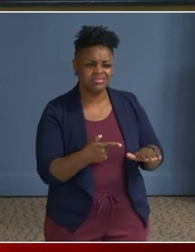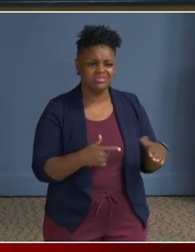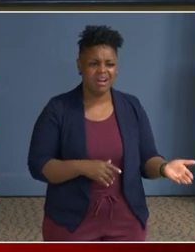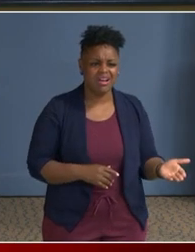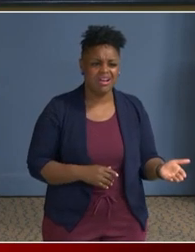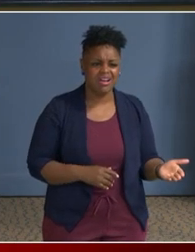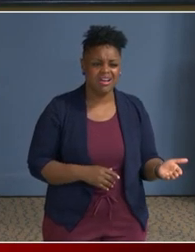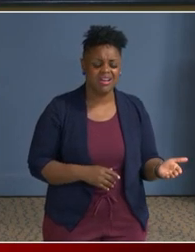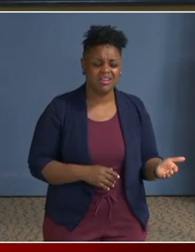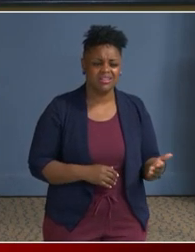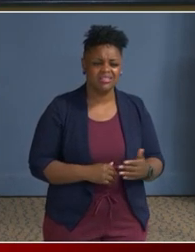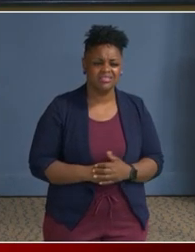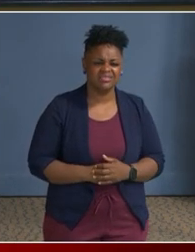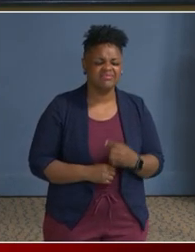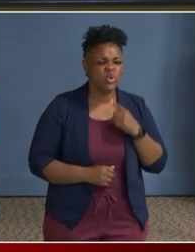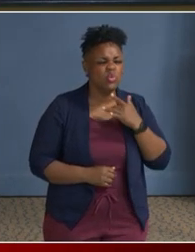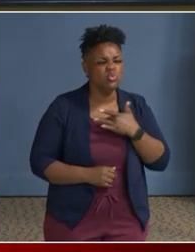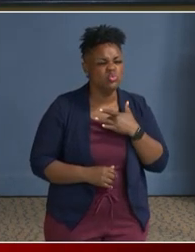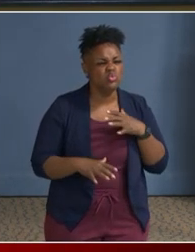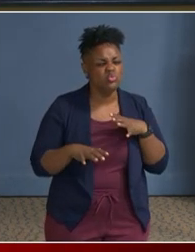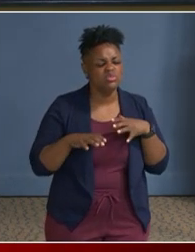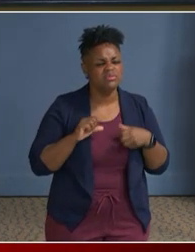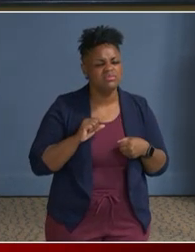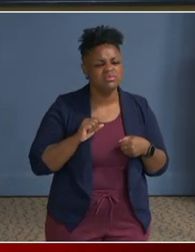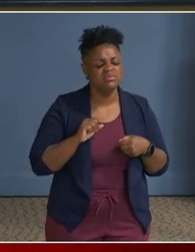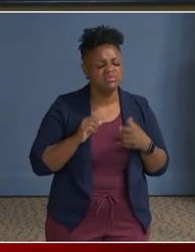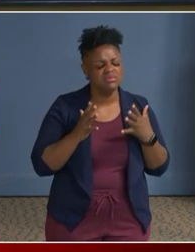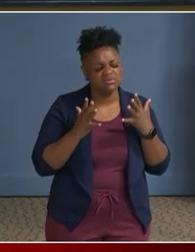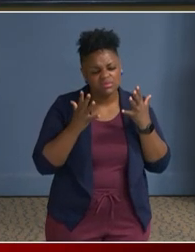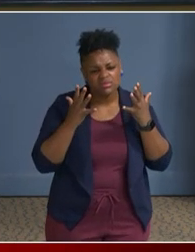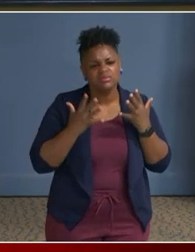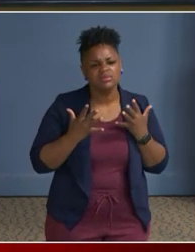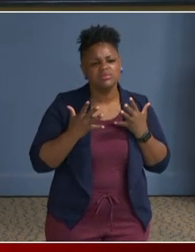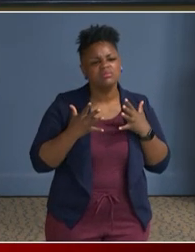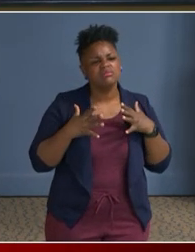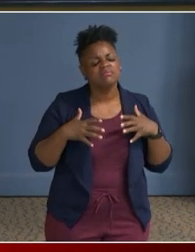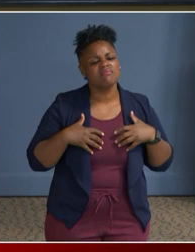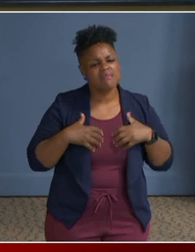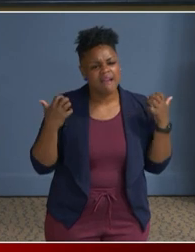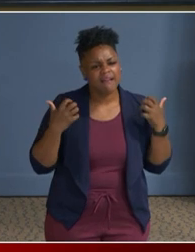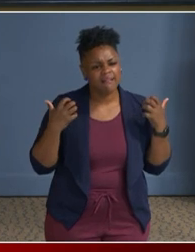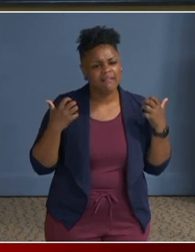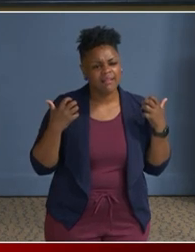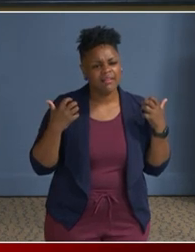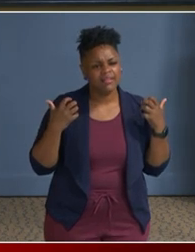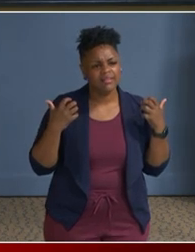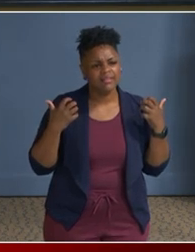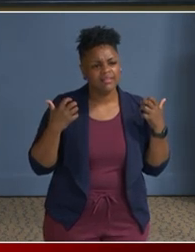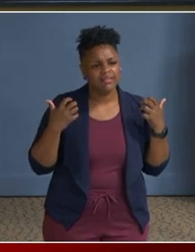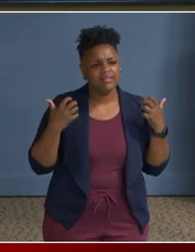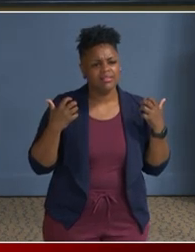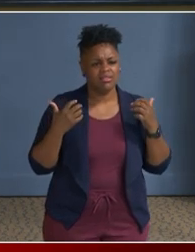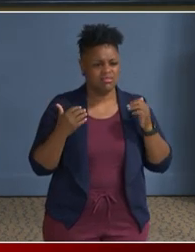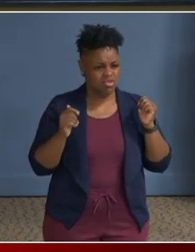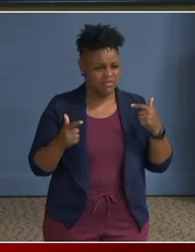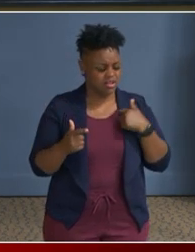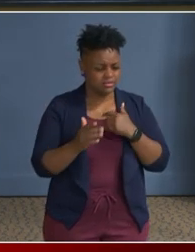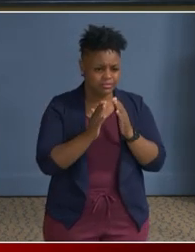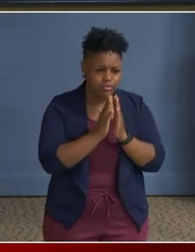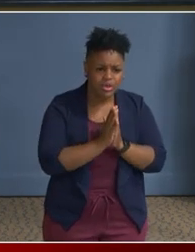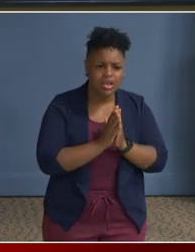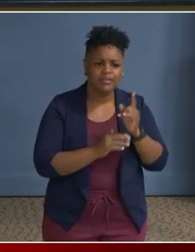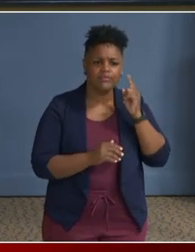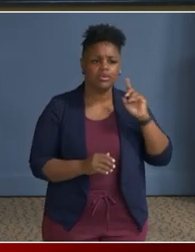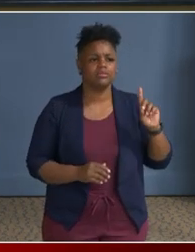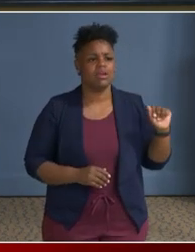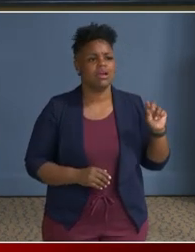We're all heartbroken and saddened and outraged. All of us are praying for Davon's mother